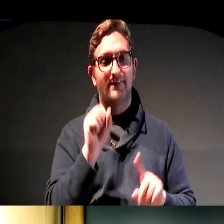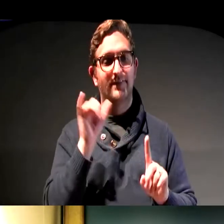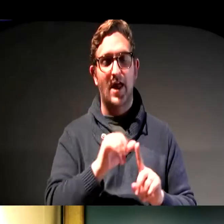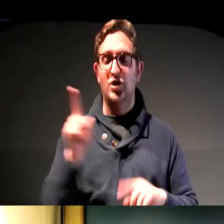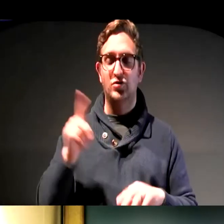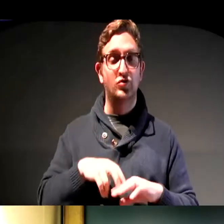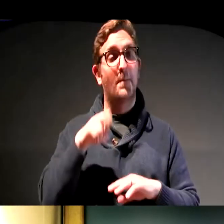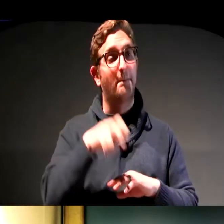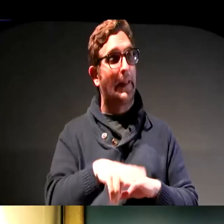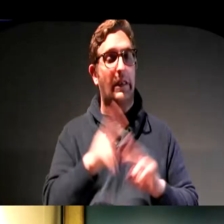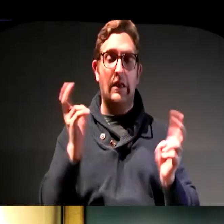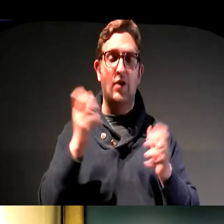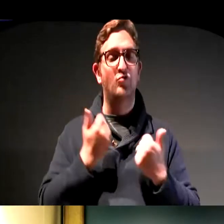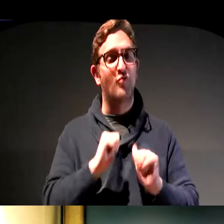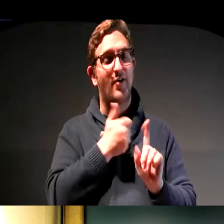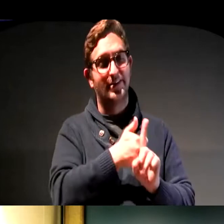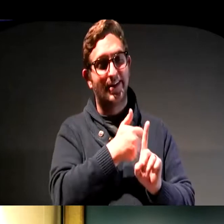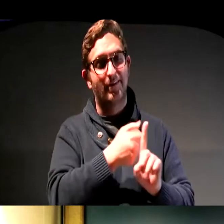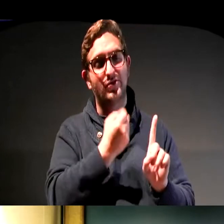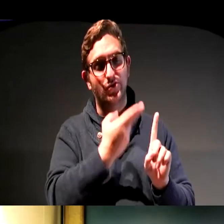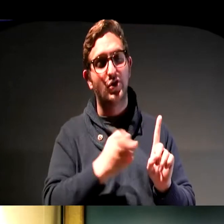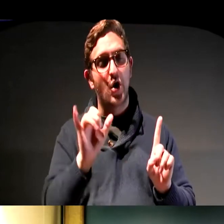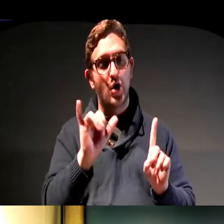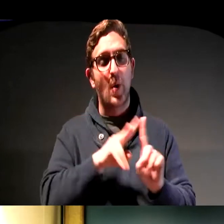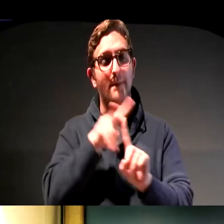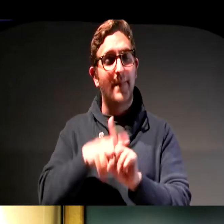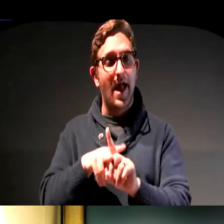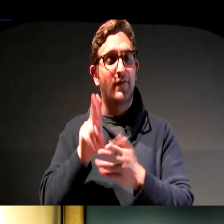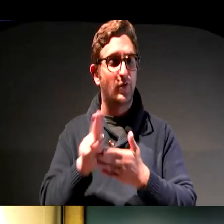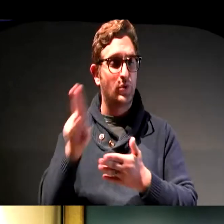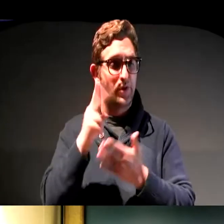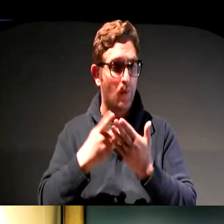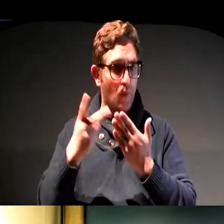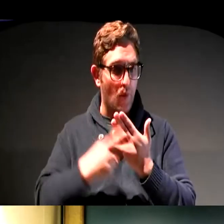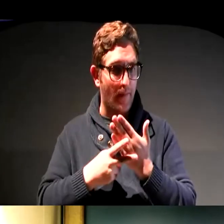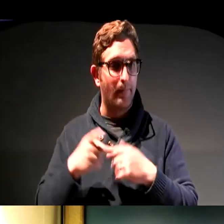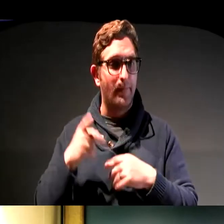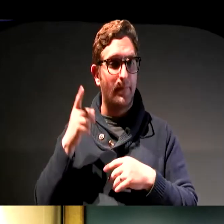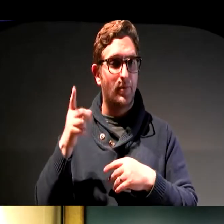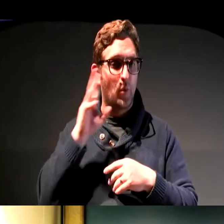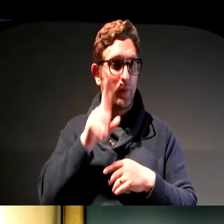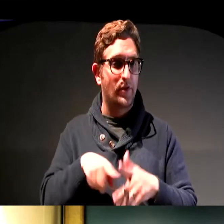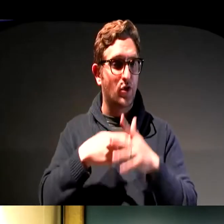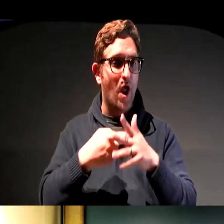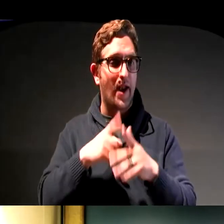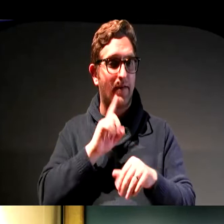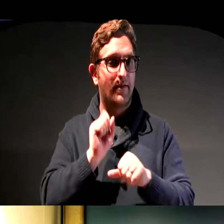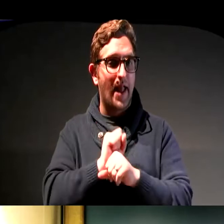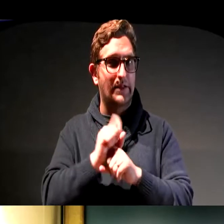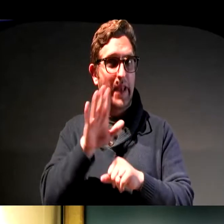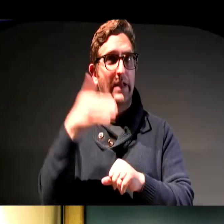try it for herself. She also applied to the Neurodiversity program, and she was recently hired. She'll be starting actually in probably about the next month or